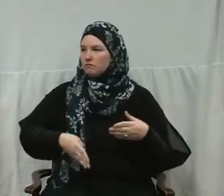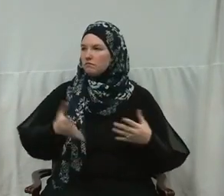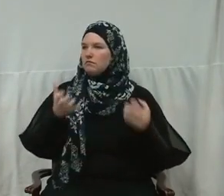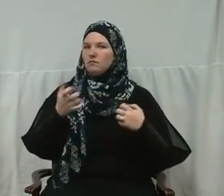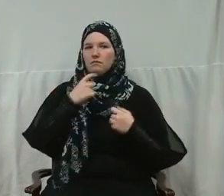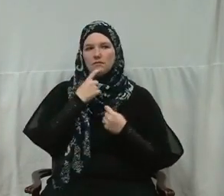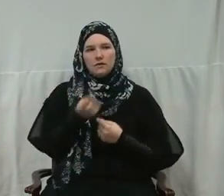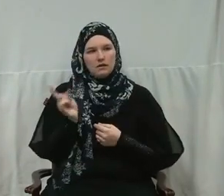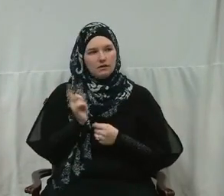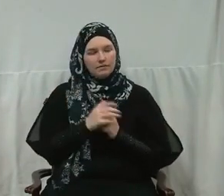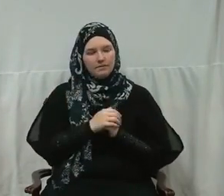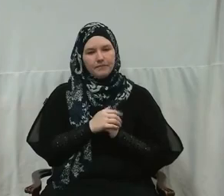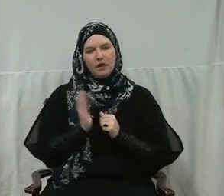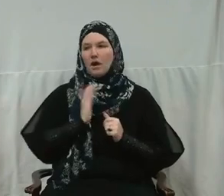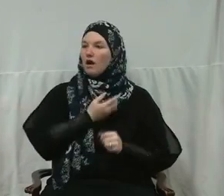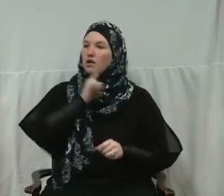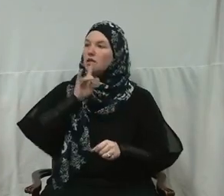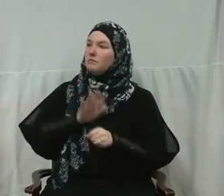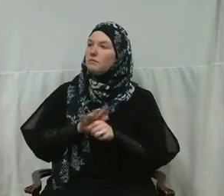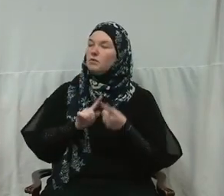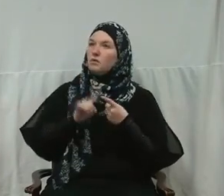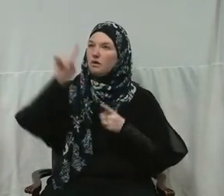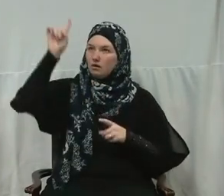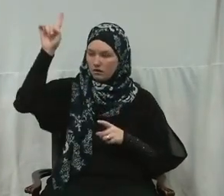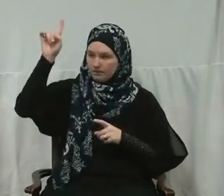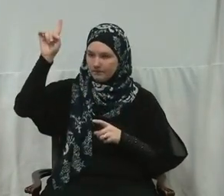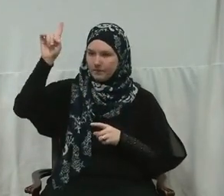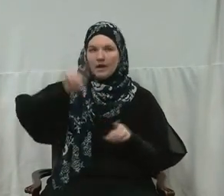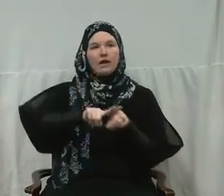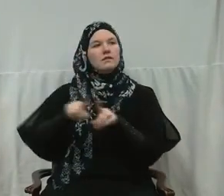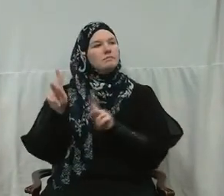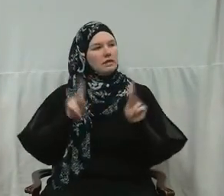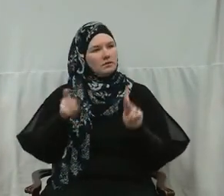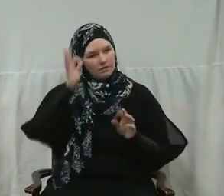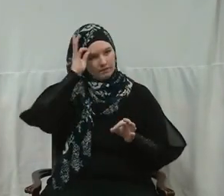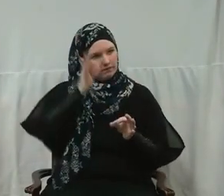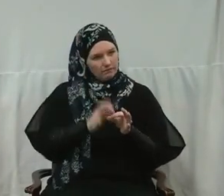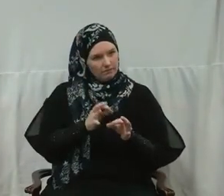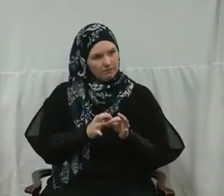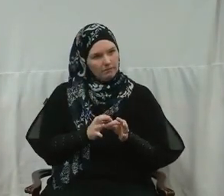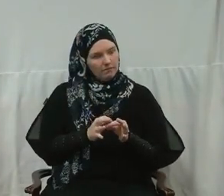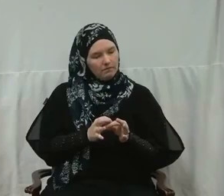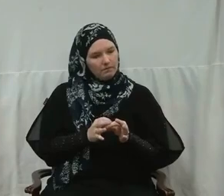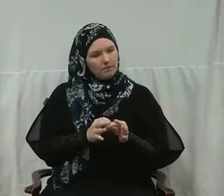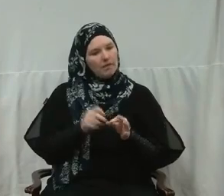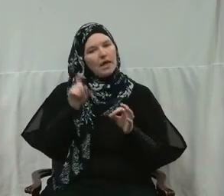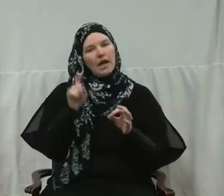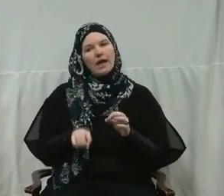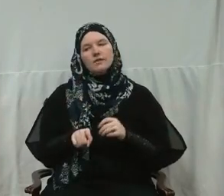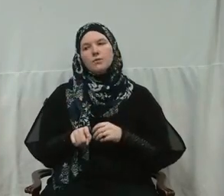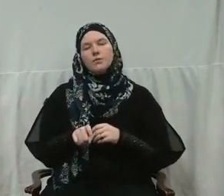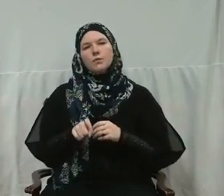that our commitment to Allah as people of faith has to go